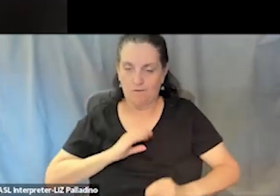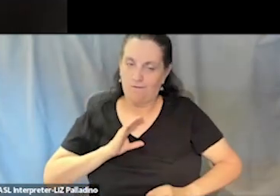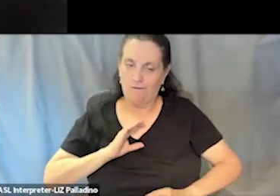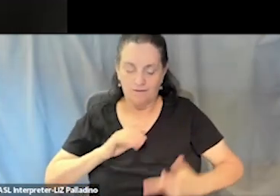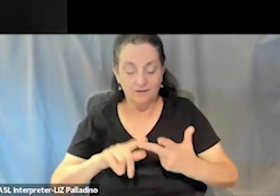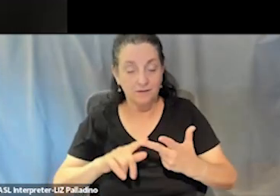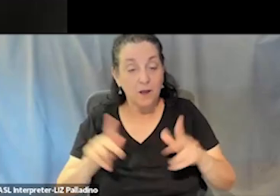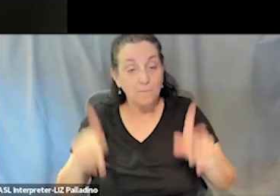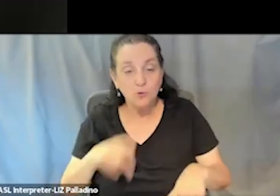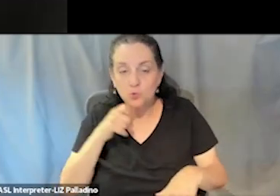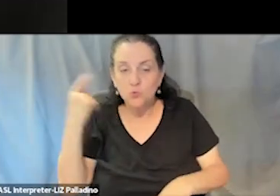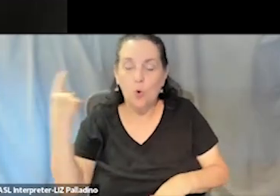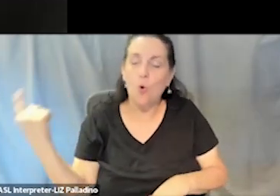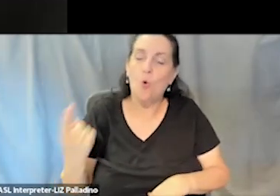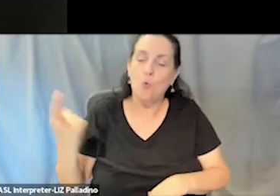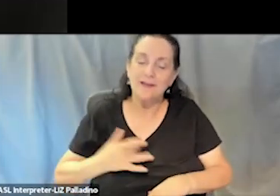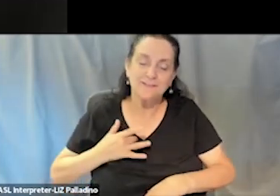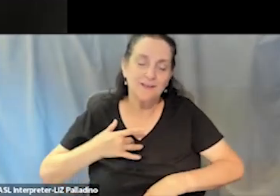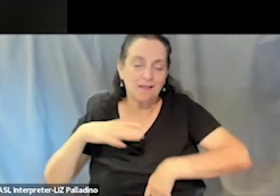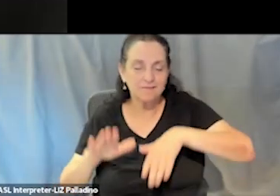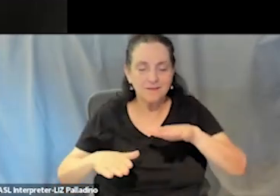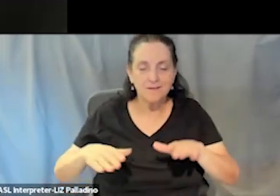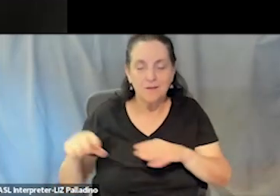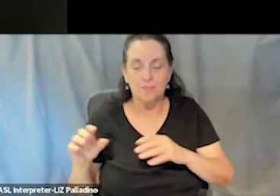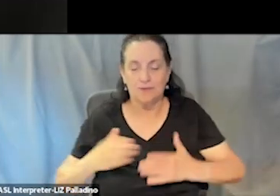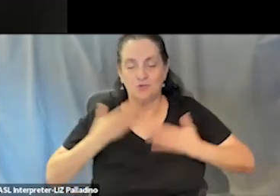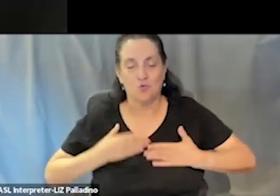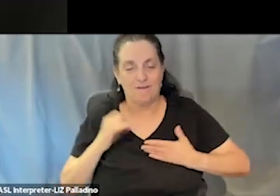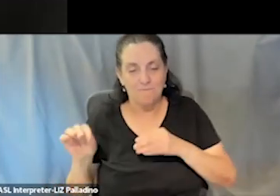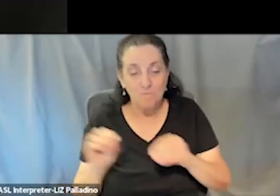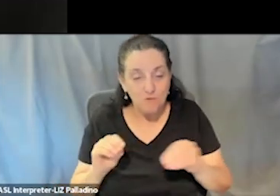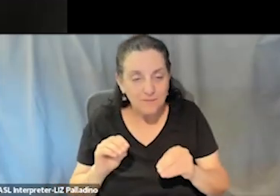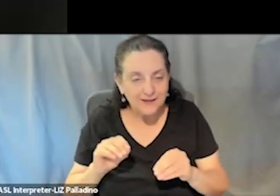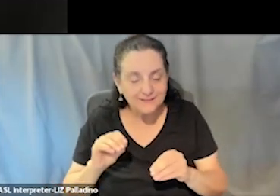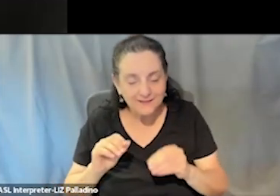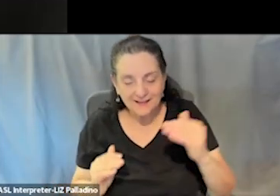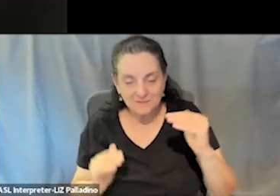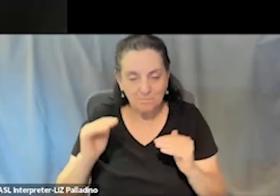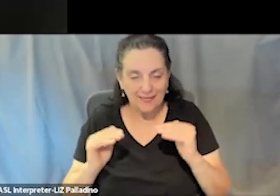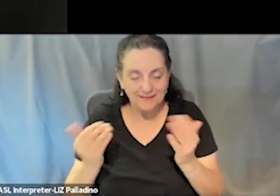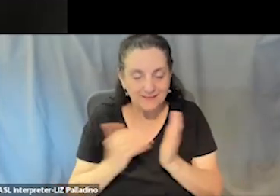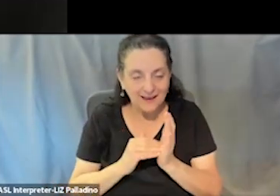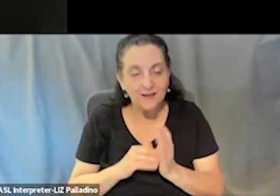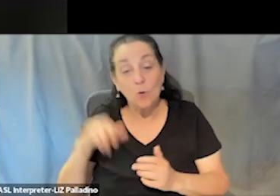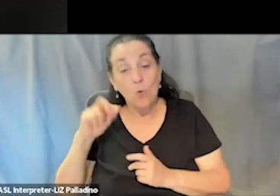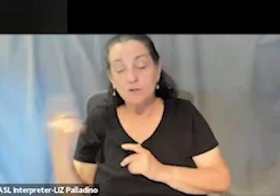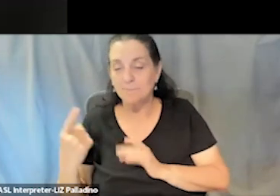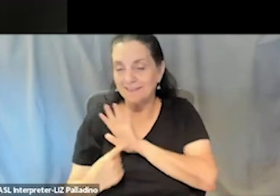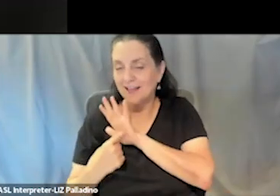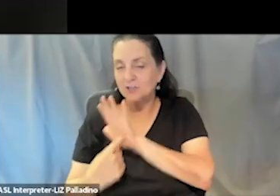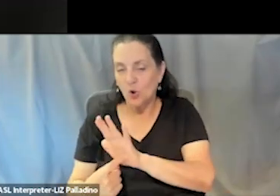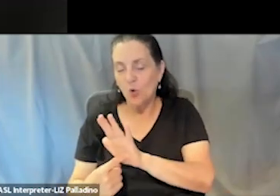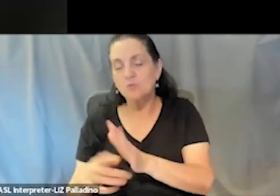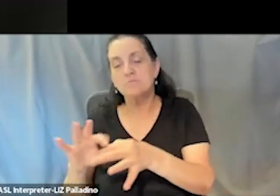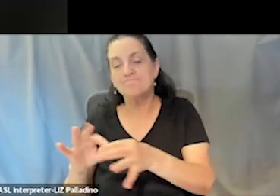who has found the joy in movement or regained balance, or a neighborhood or idea seeing itself reflected on stage. Our job